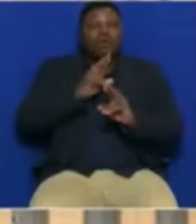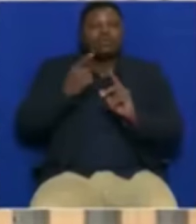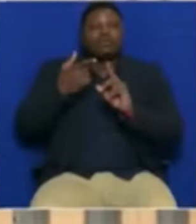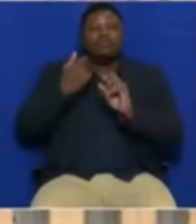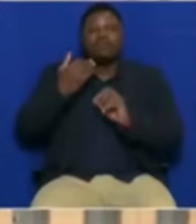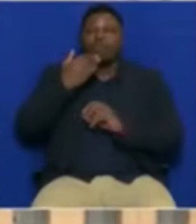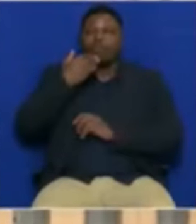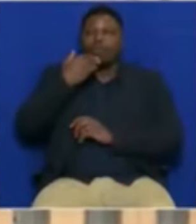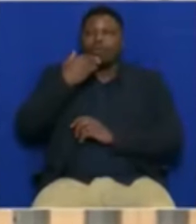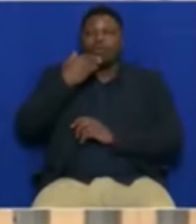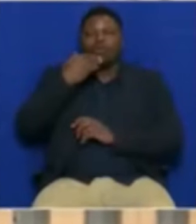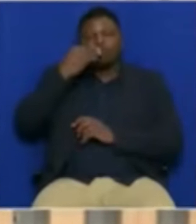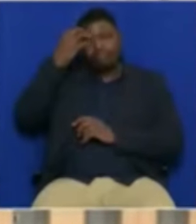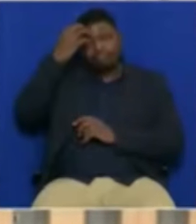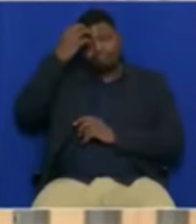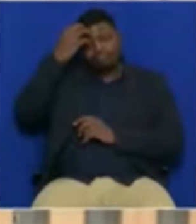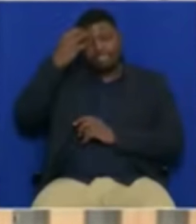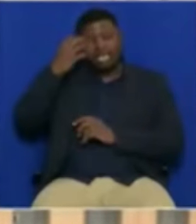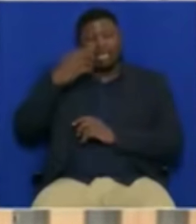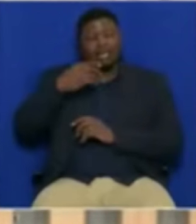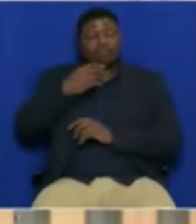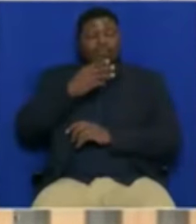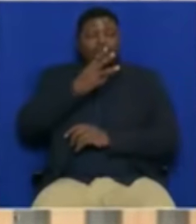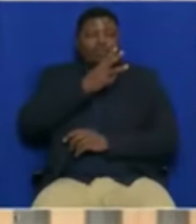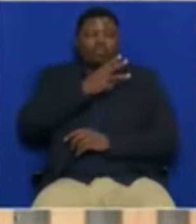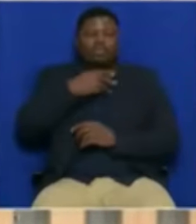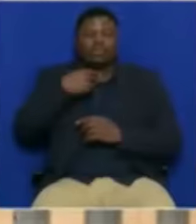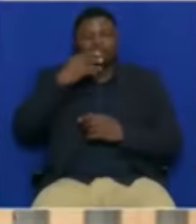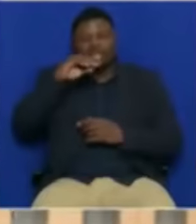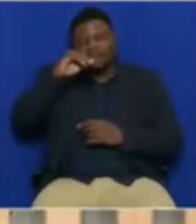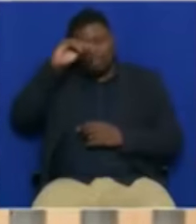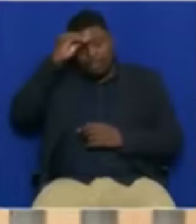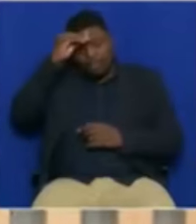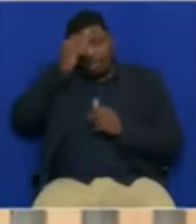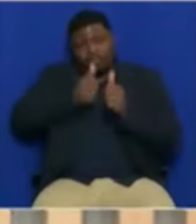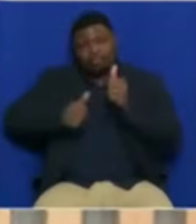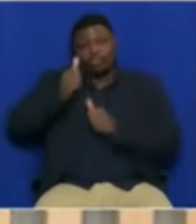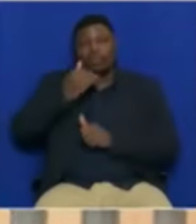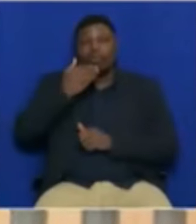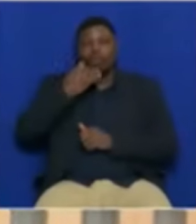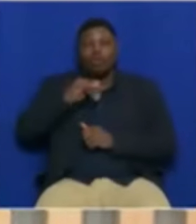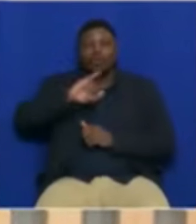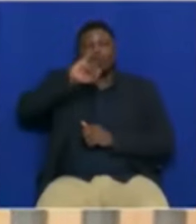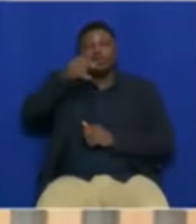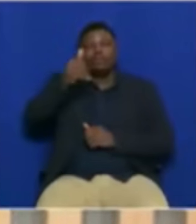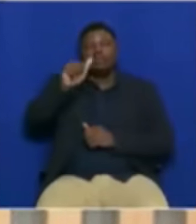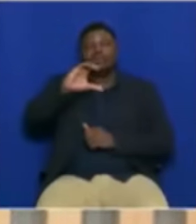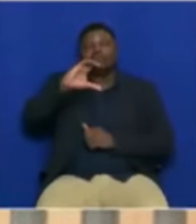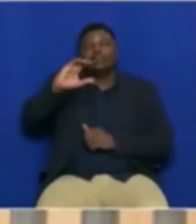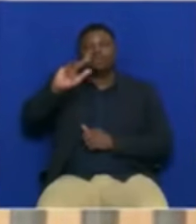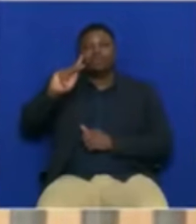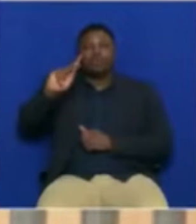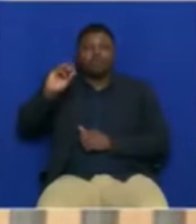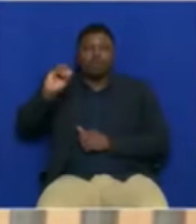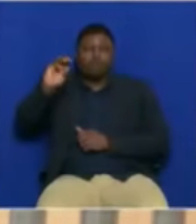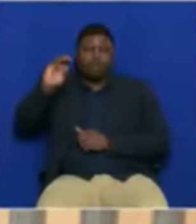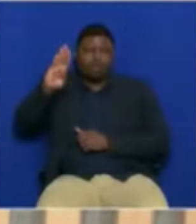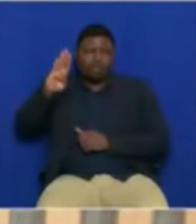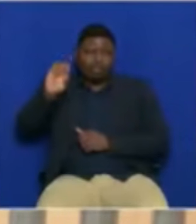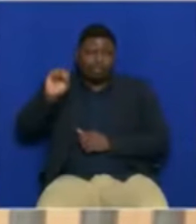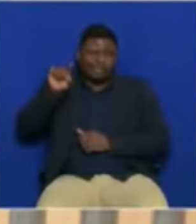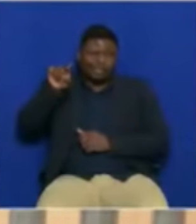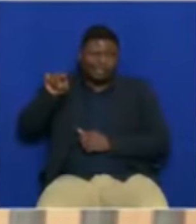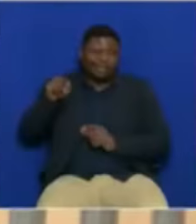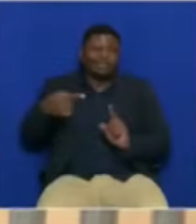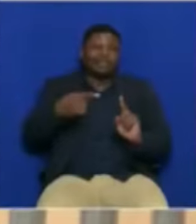I'd indicated, dated the 30th of July 2025. And you were able to establish that attached to